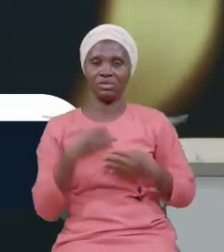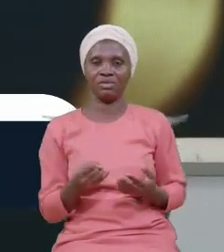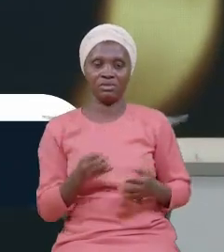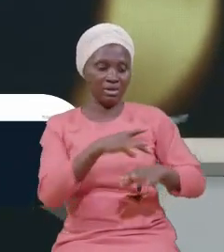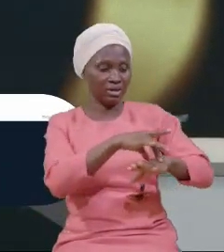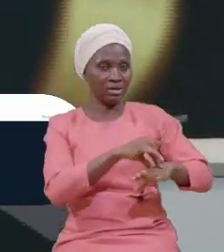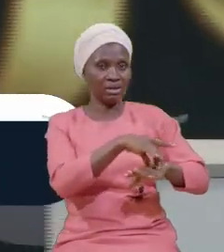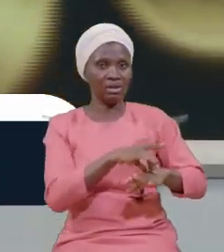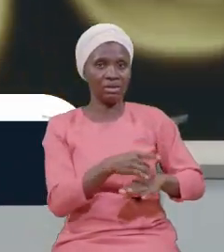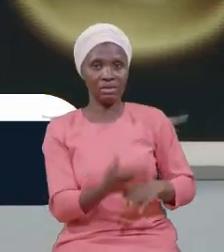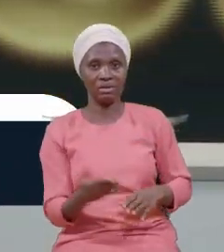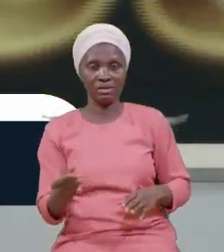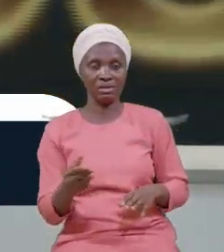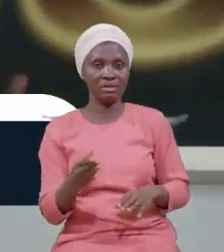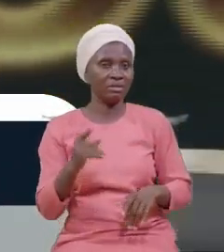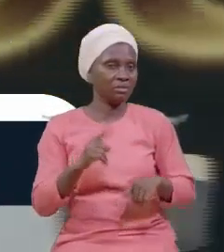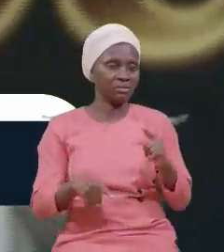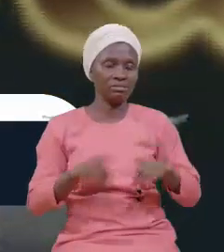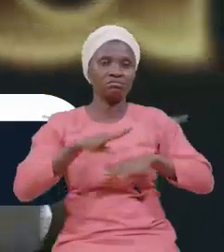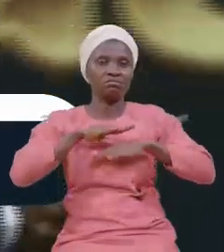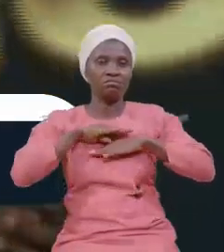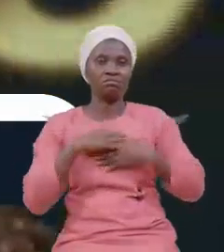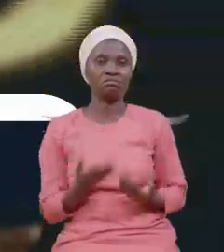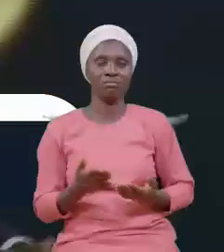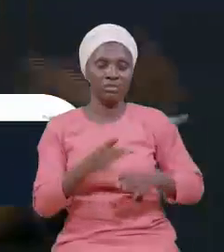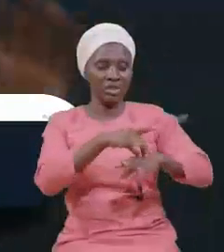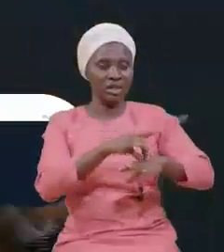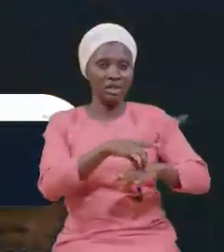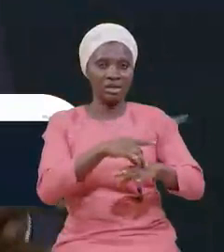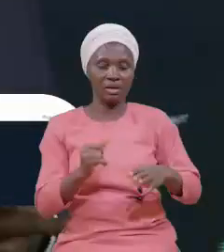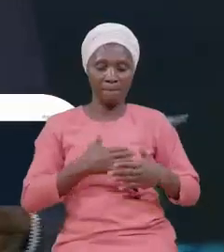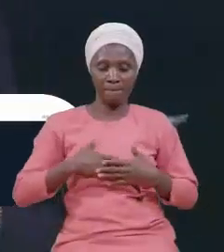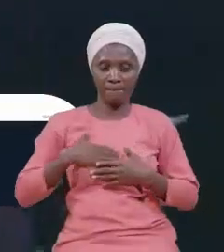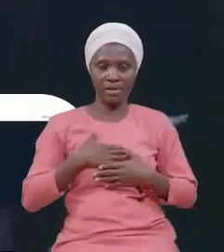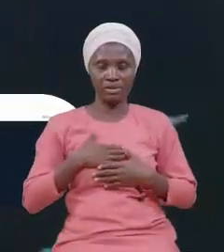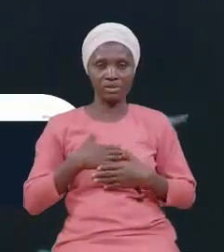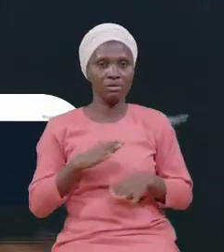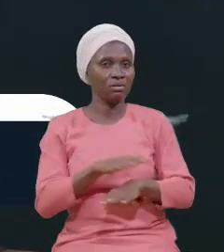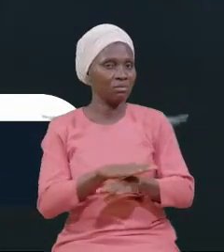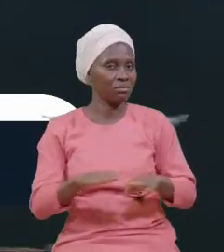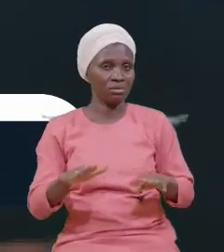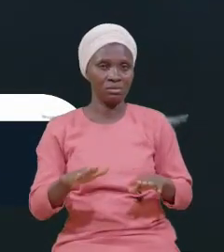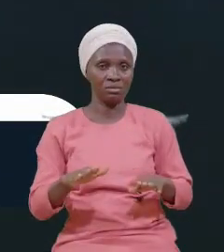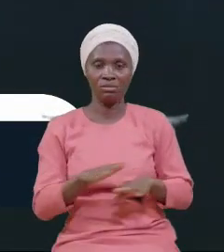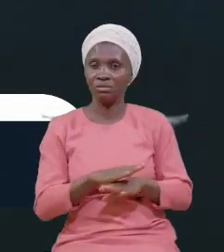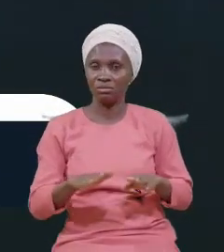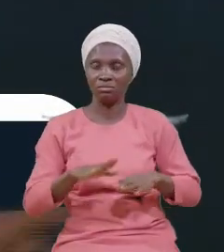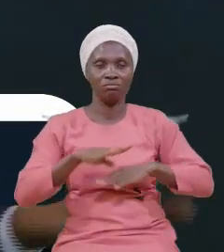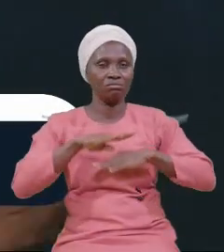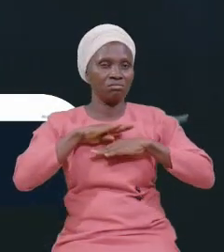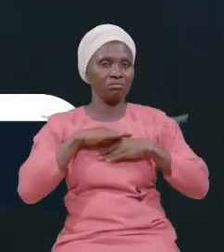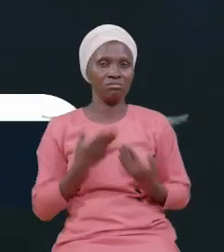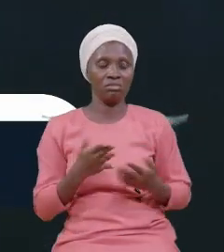not satisfy. Earthly pleasure does not satisfy. Earthly